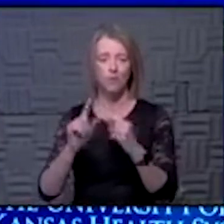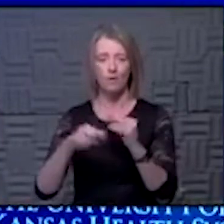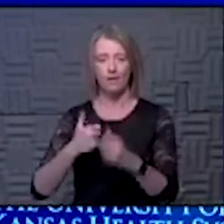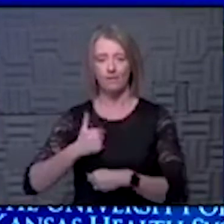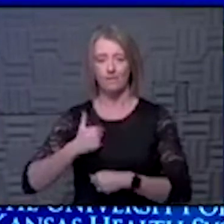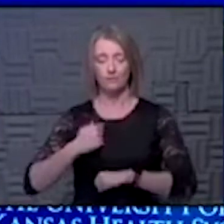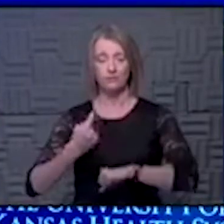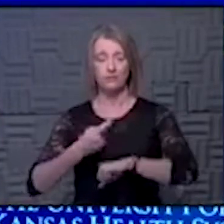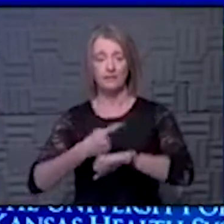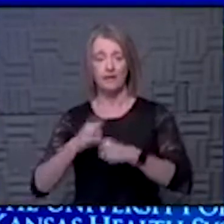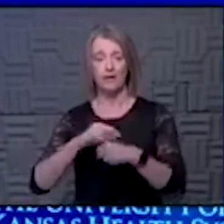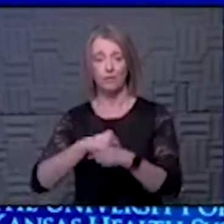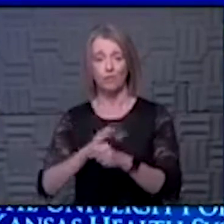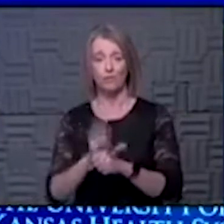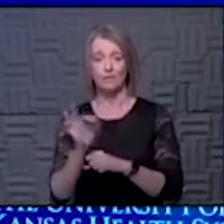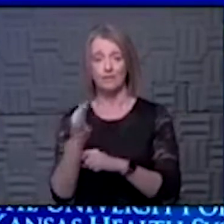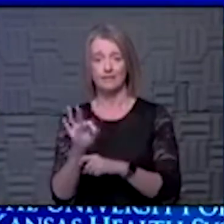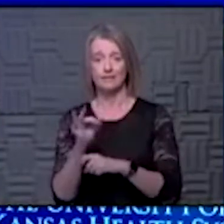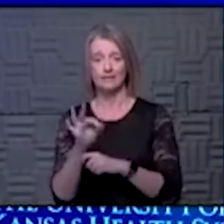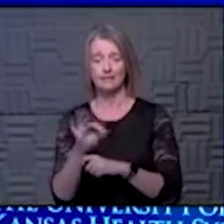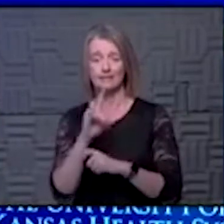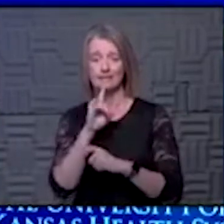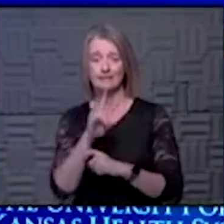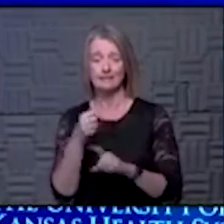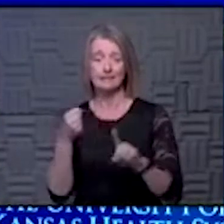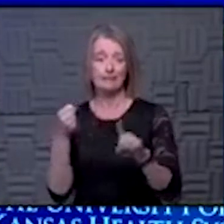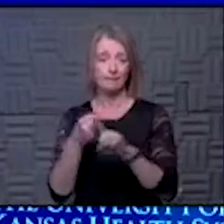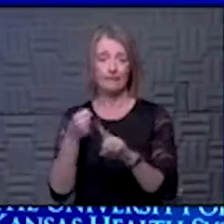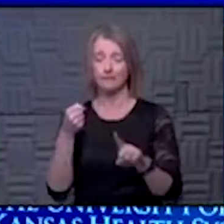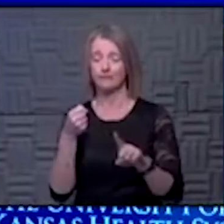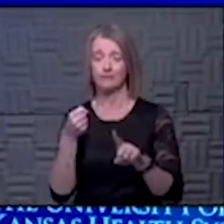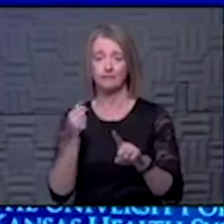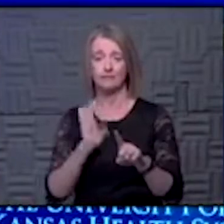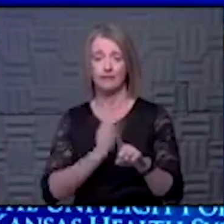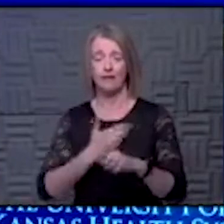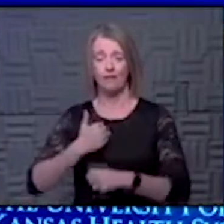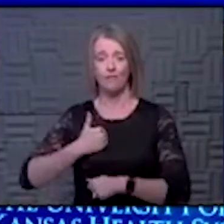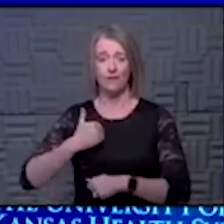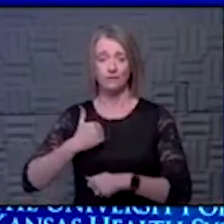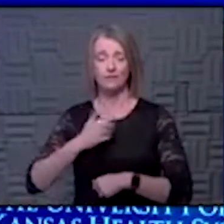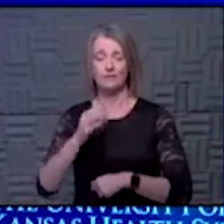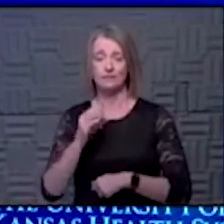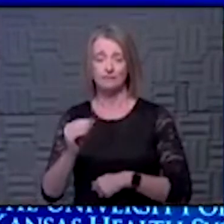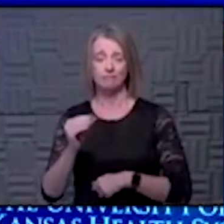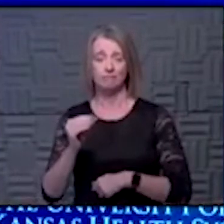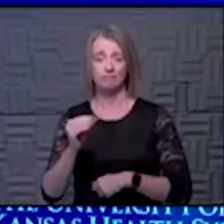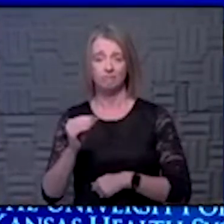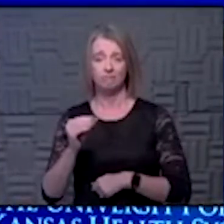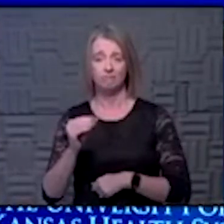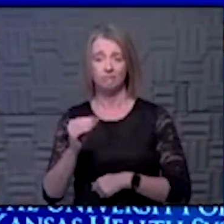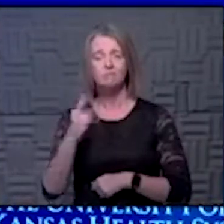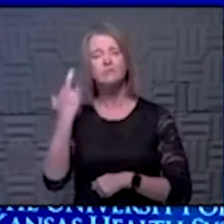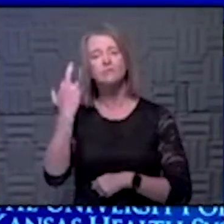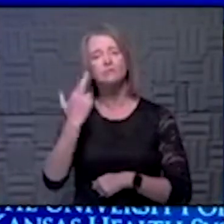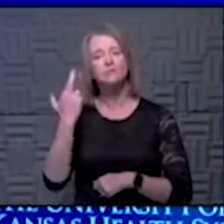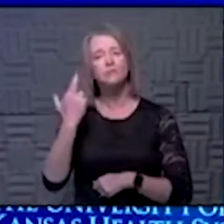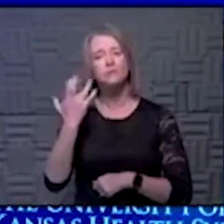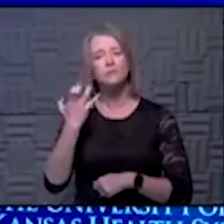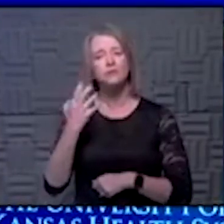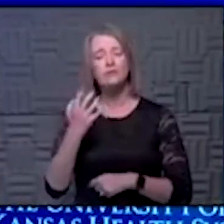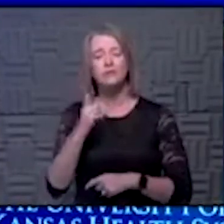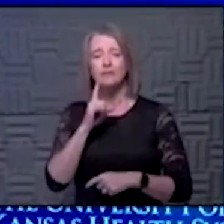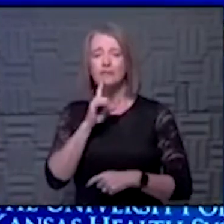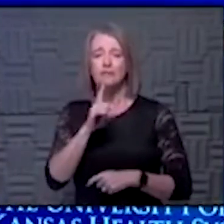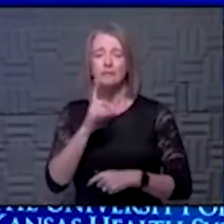Veterans Day and how COVID-19 is impacting our veterans. And the reason I wanted to take a